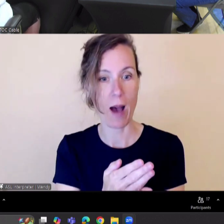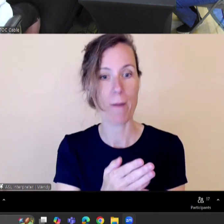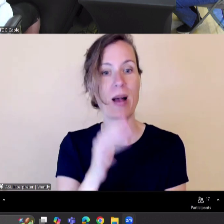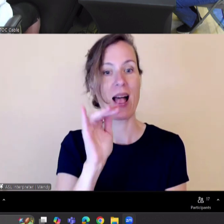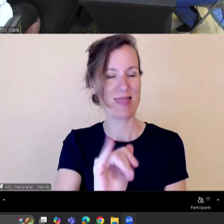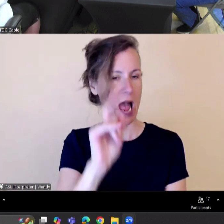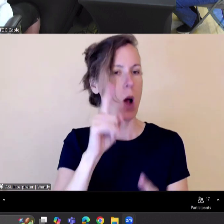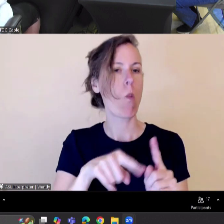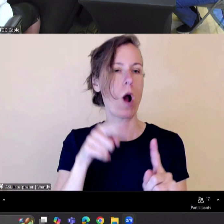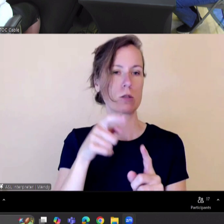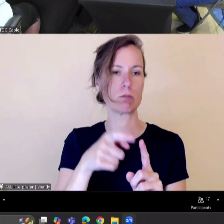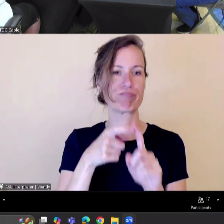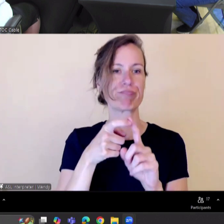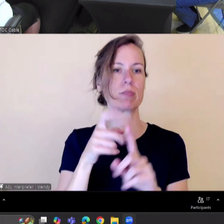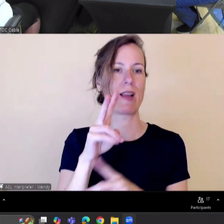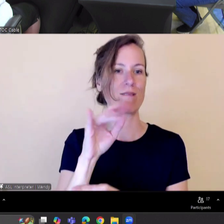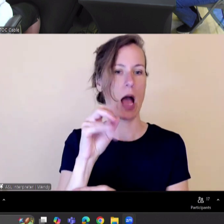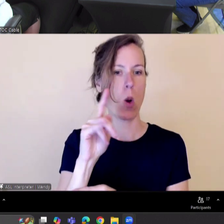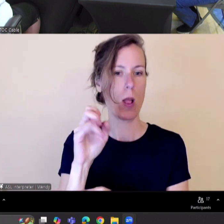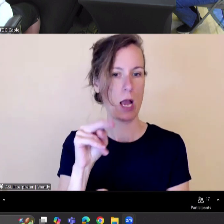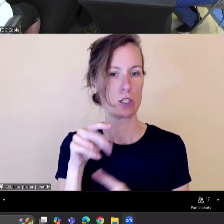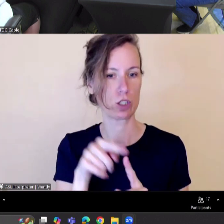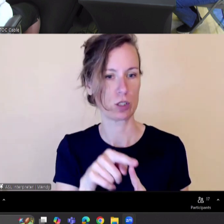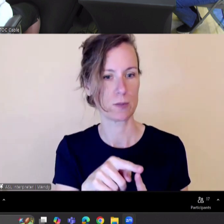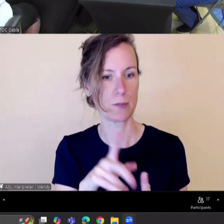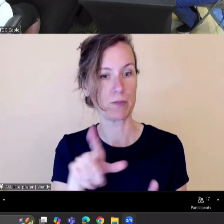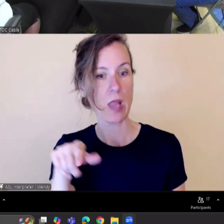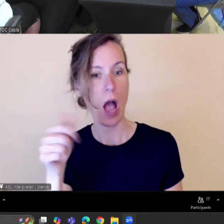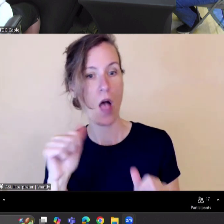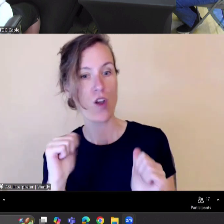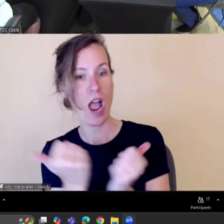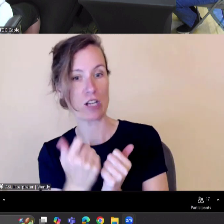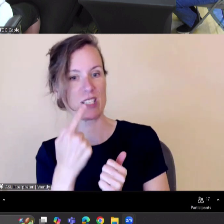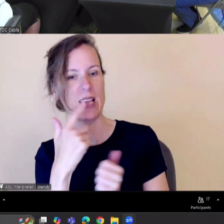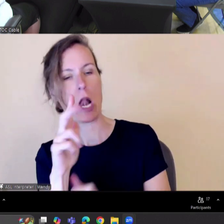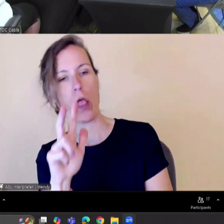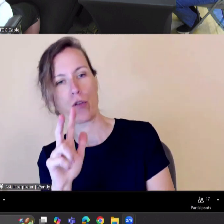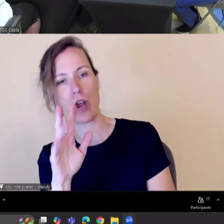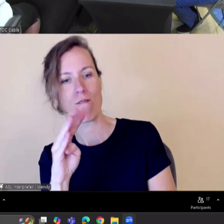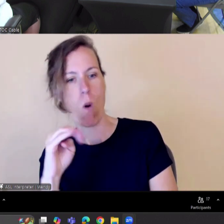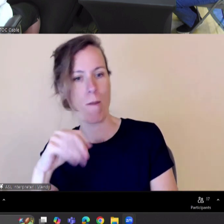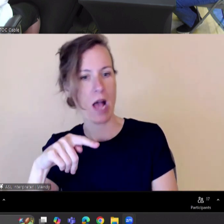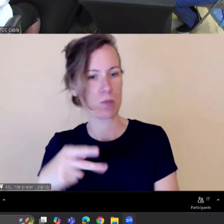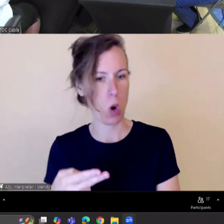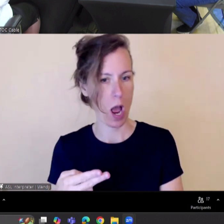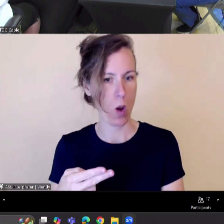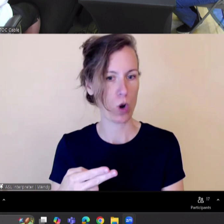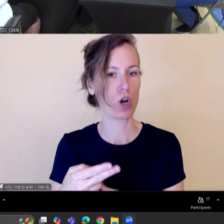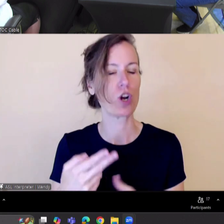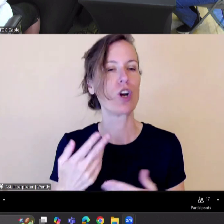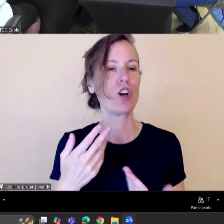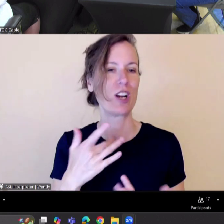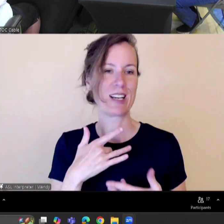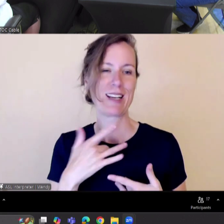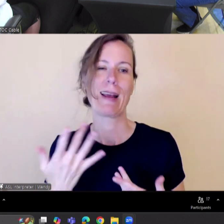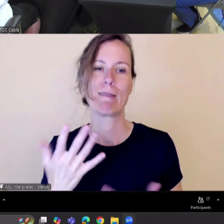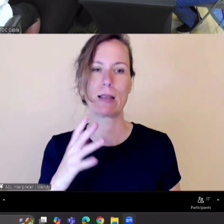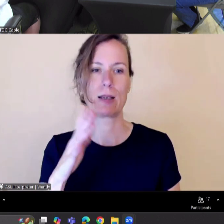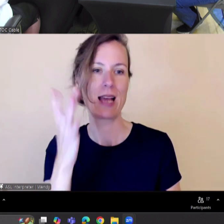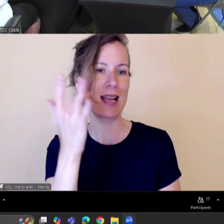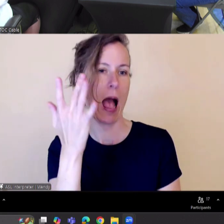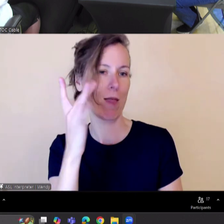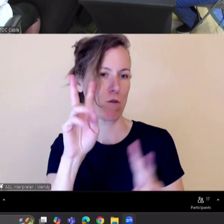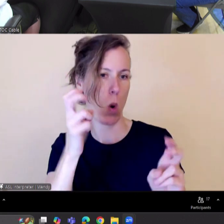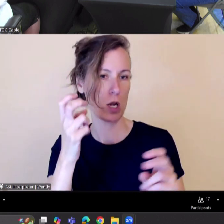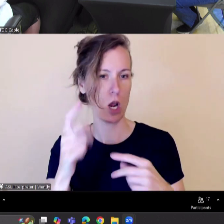typically constitutes a California roll. That's why I spoke to how the stopping distance under ideal conditions